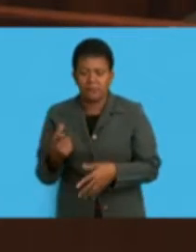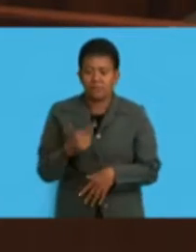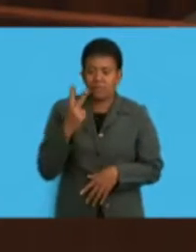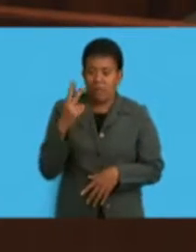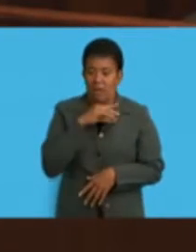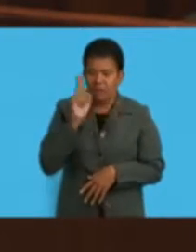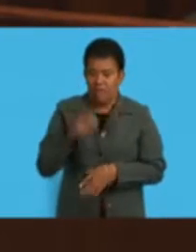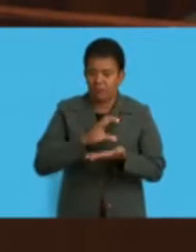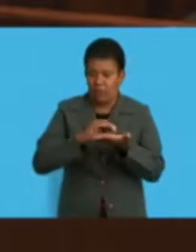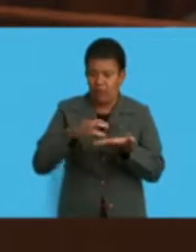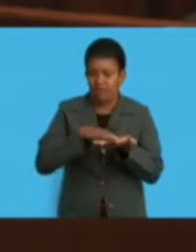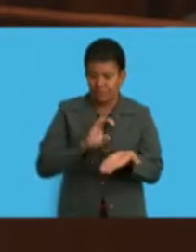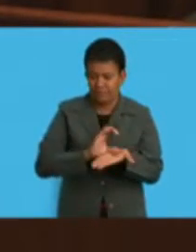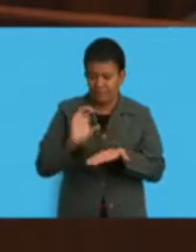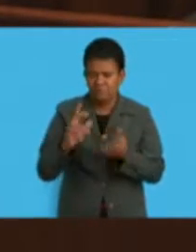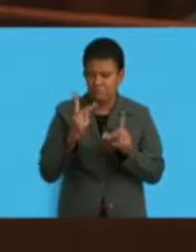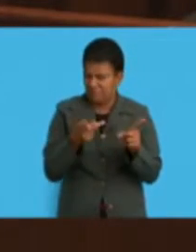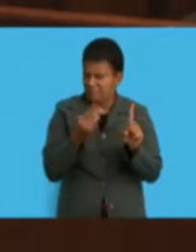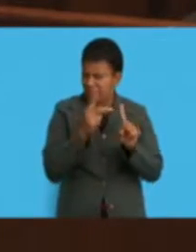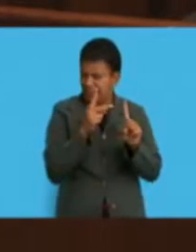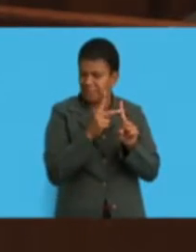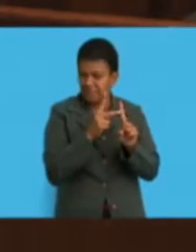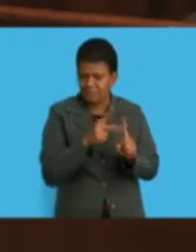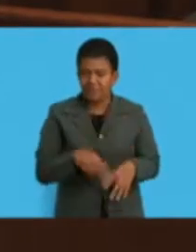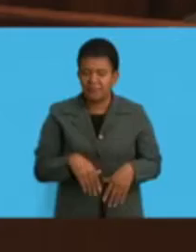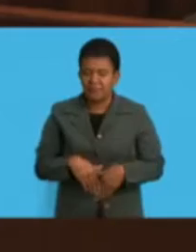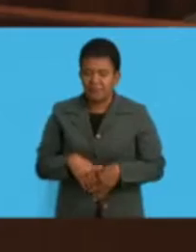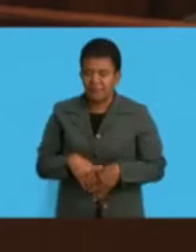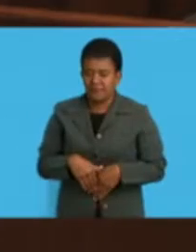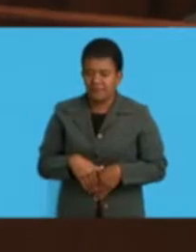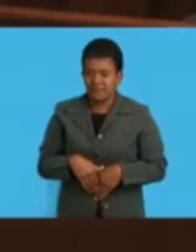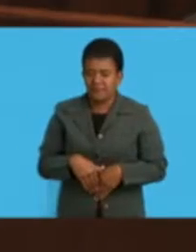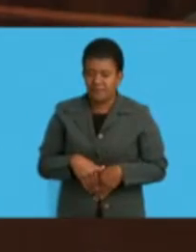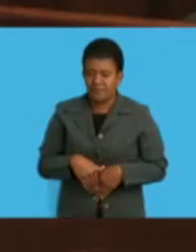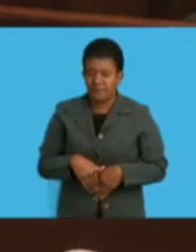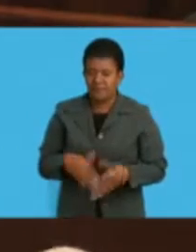in the budget. Currently, some actuarial studies will commence in the next few weeks in this respect.